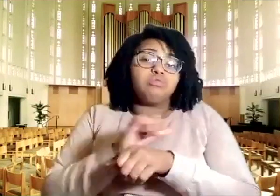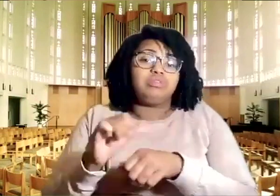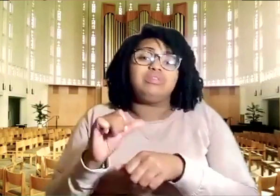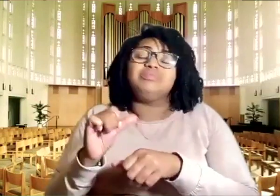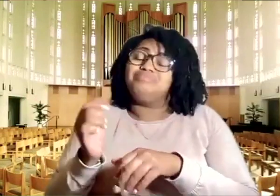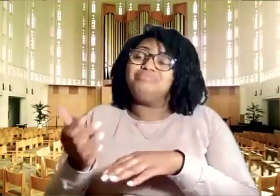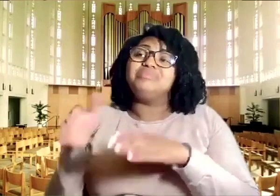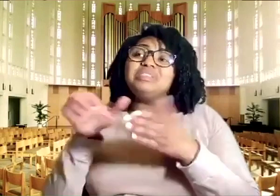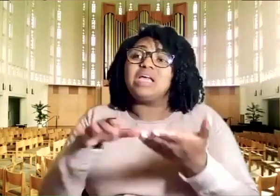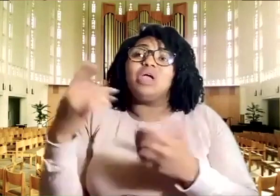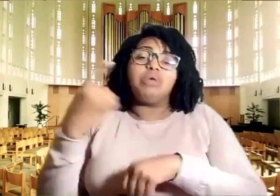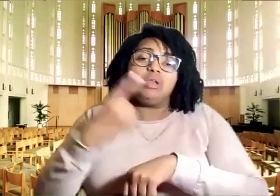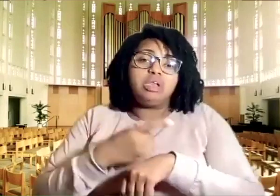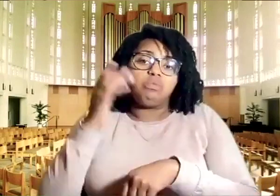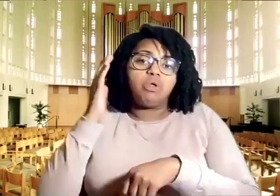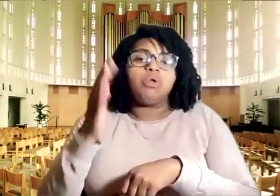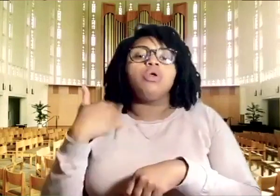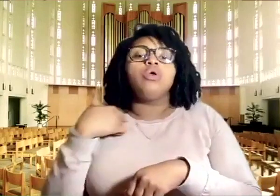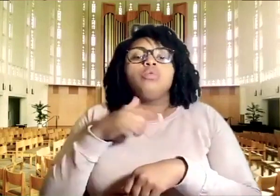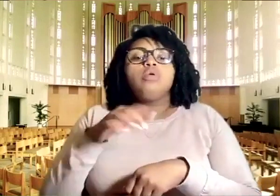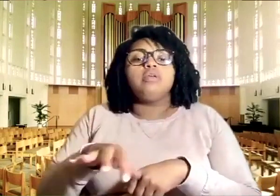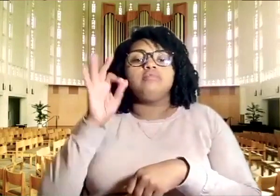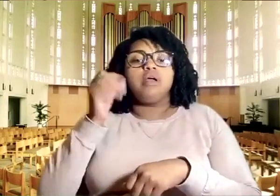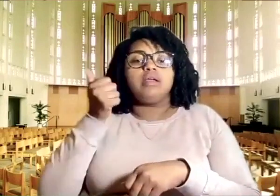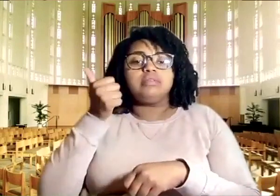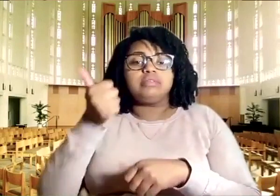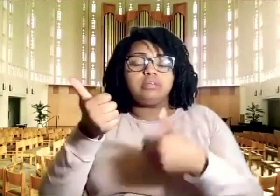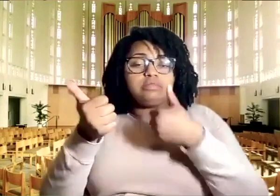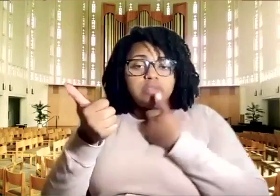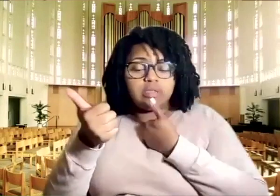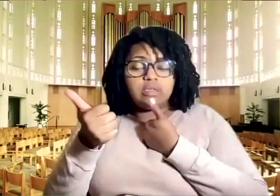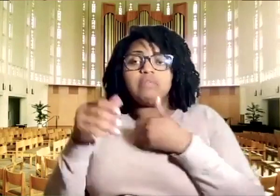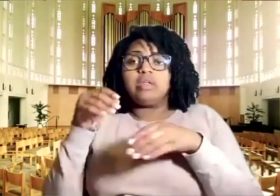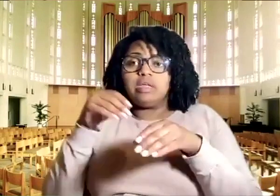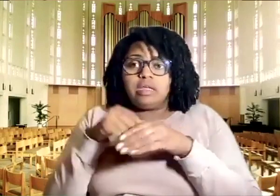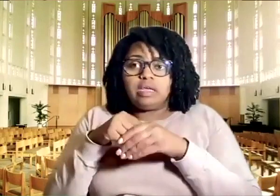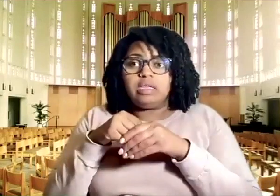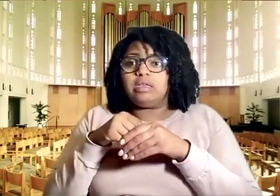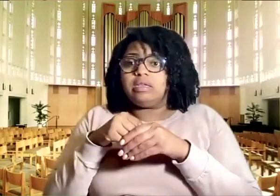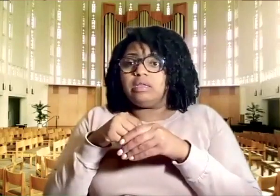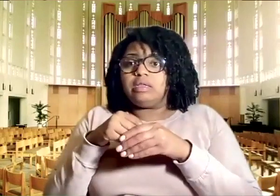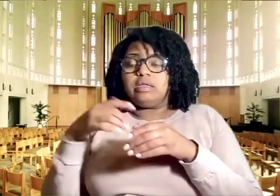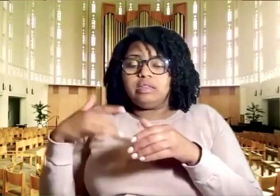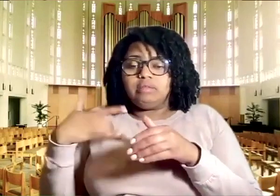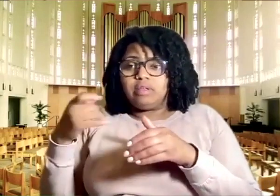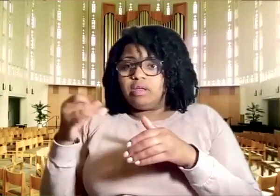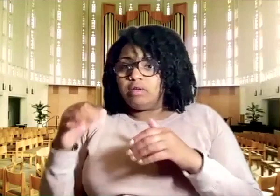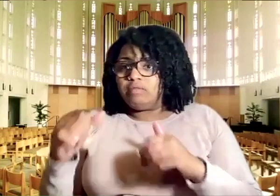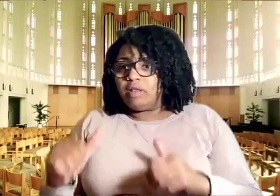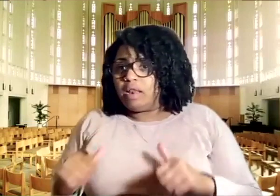And yet we find ourselves in the conundrum between life and death,